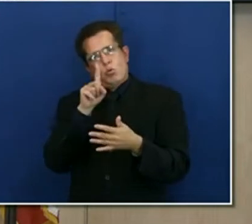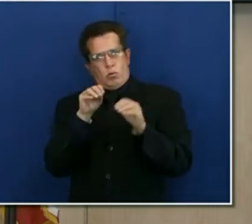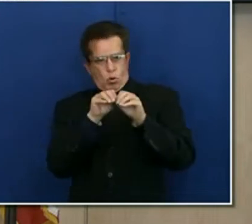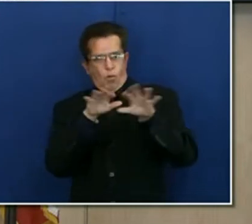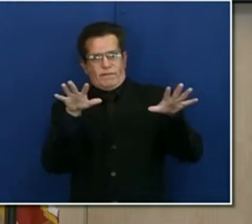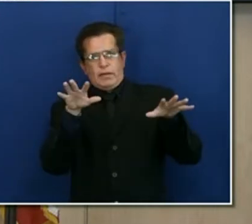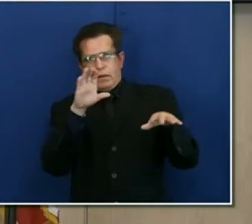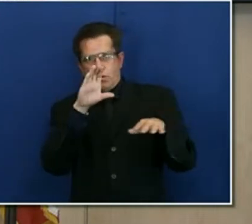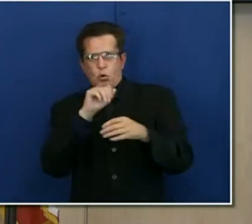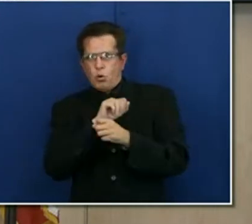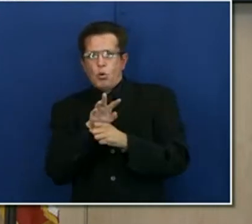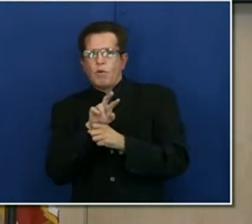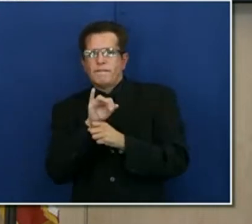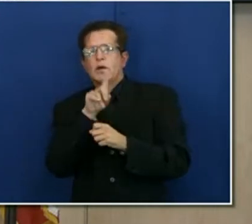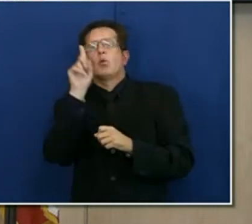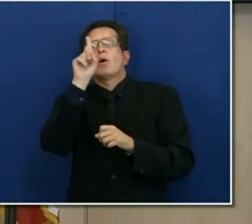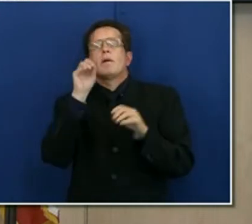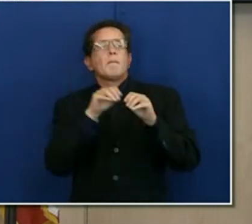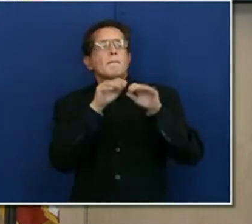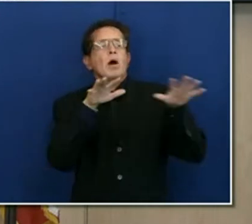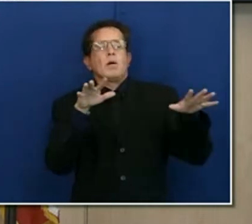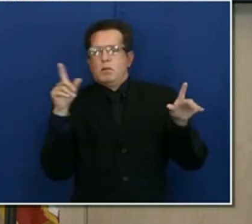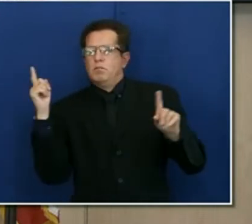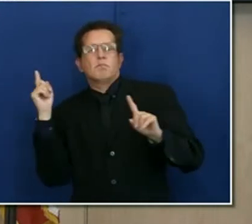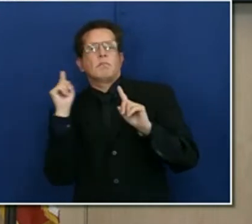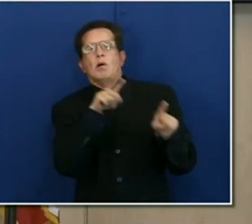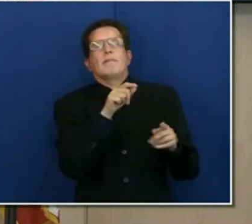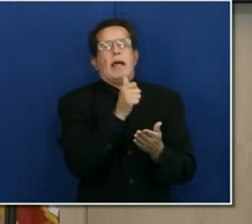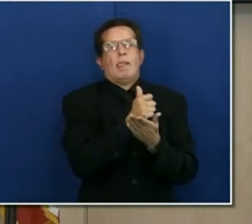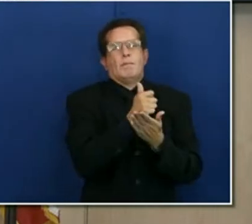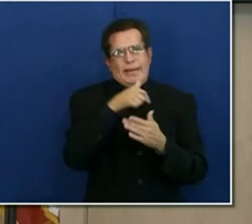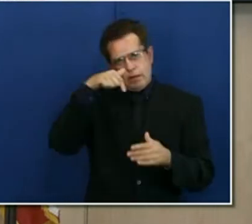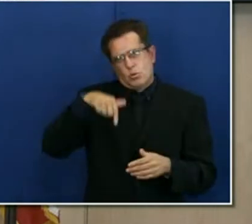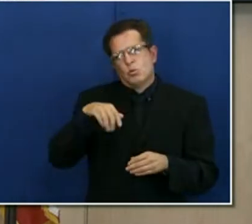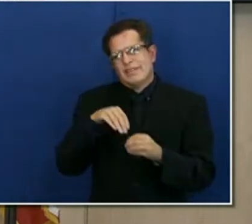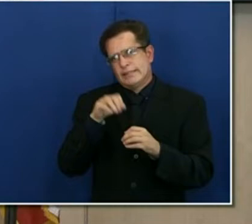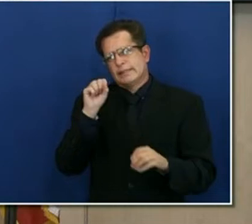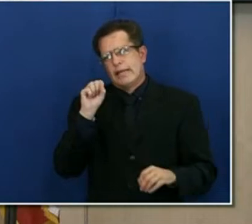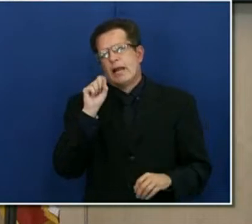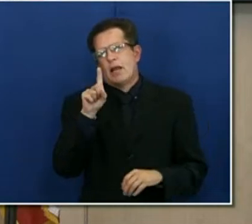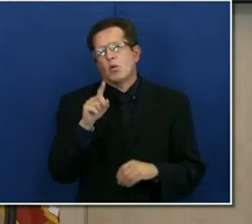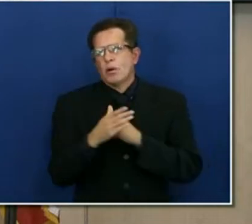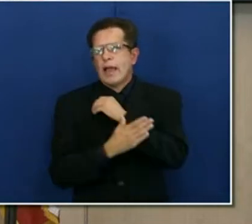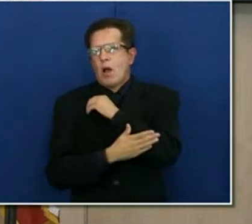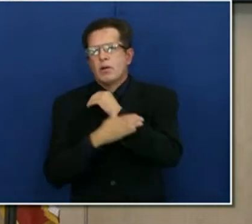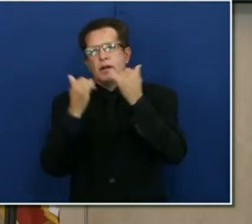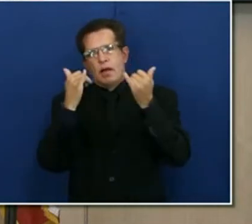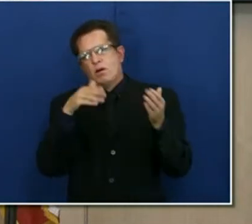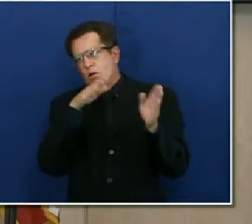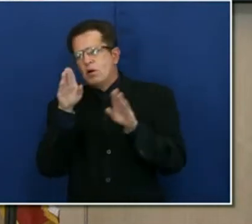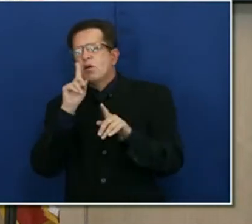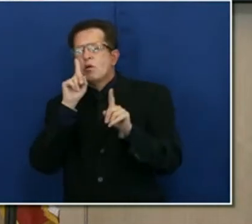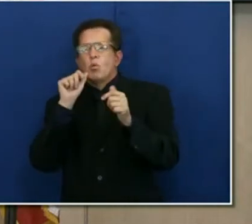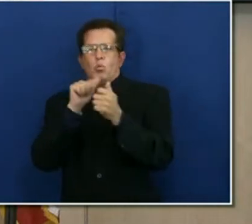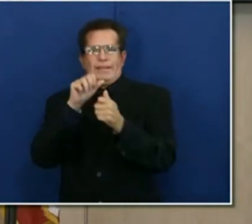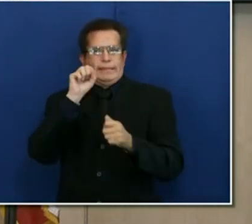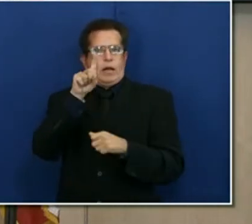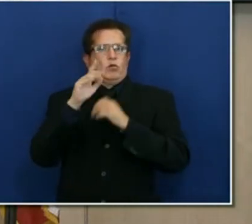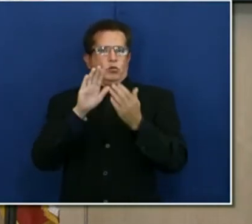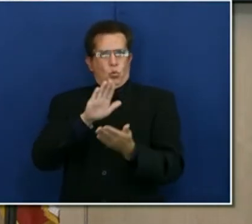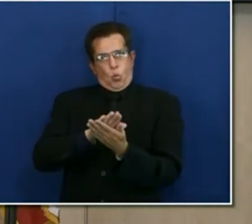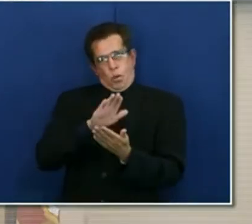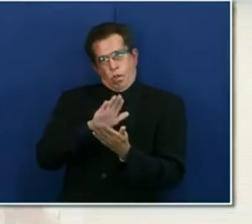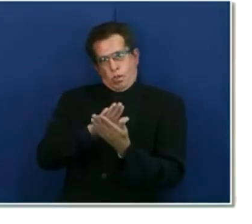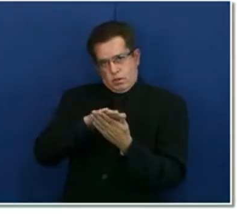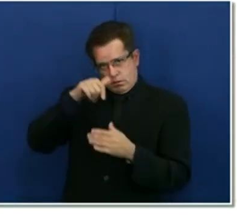Diego County. Now, let's move to a discussion related to schools. The county is working closely